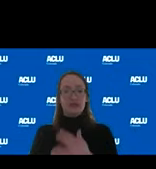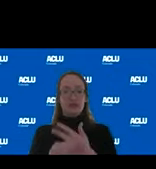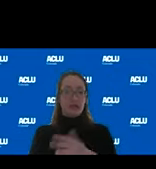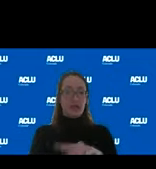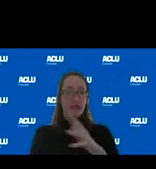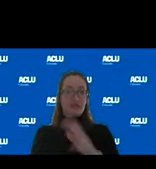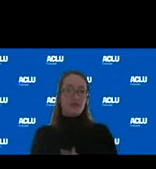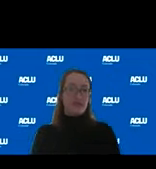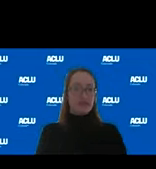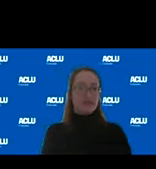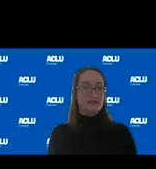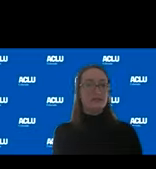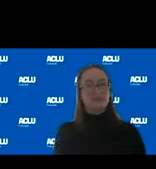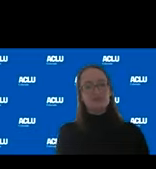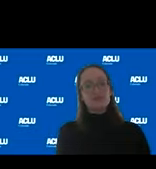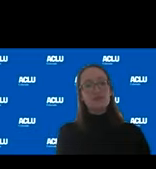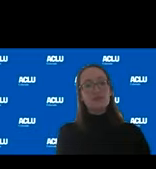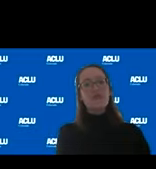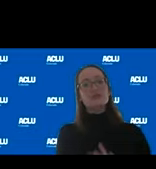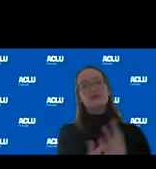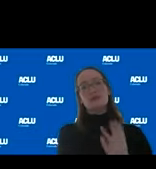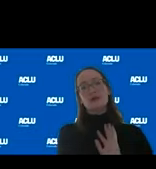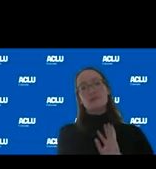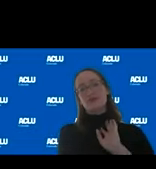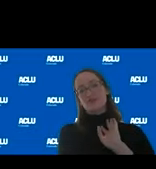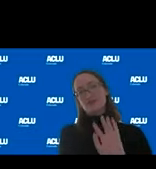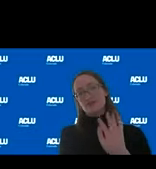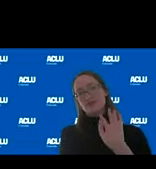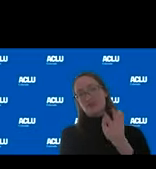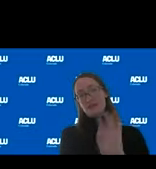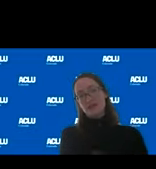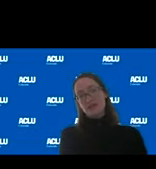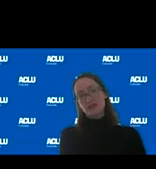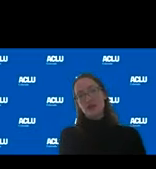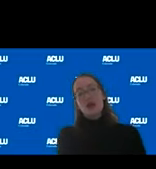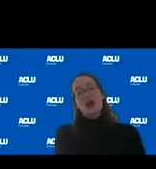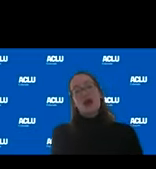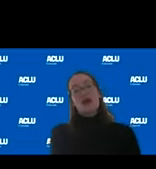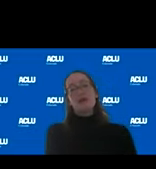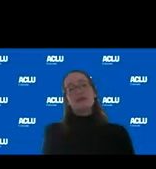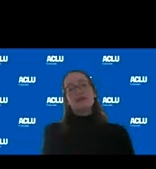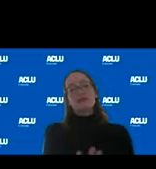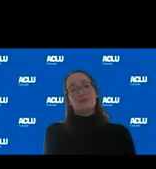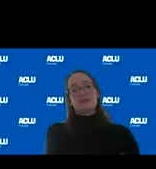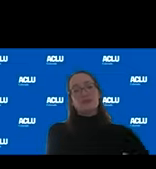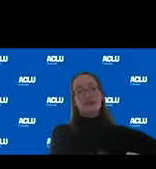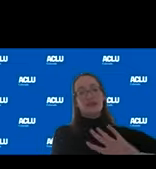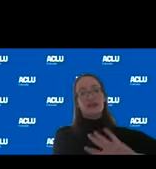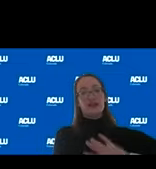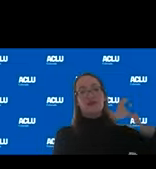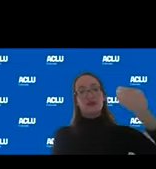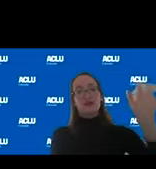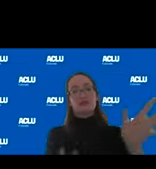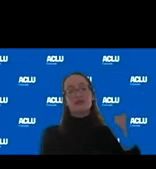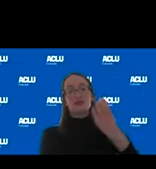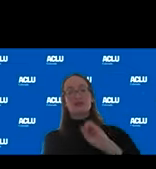in Georgia and a handful of other states. There's also the problem of misinformation. This goes back to the beginning of,